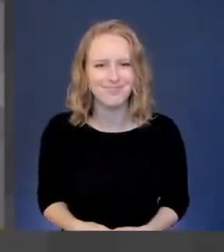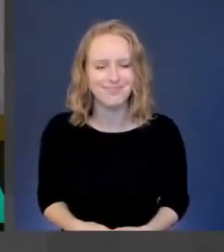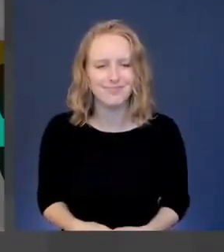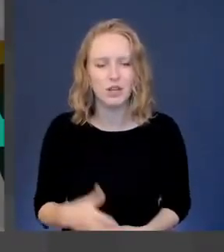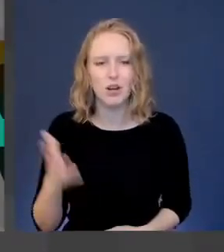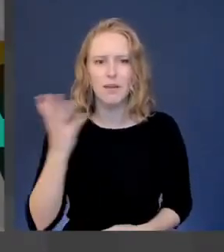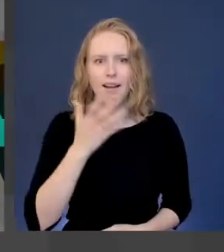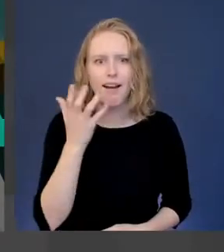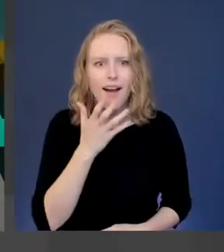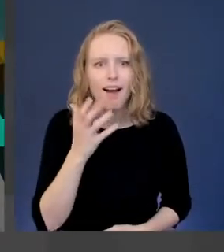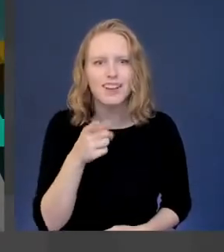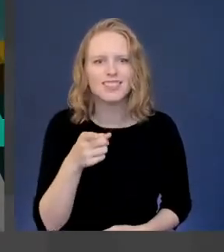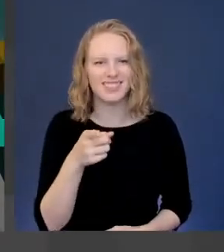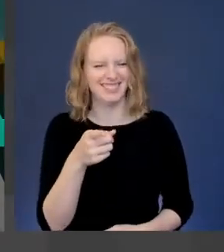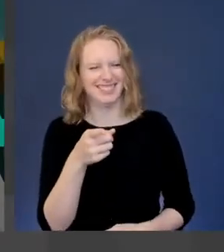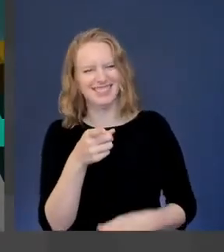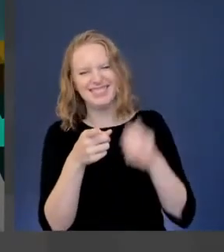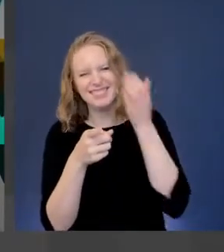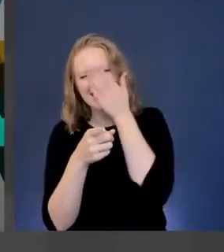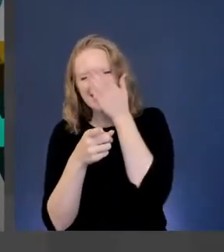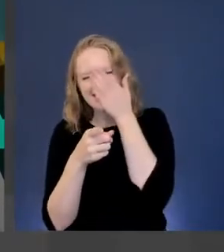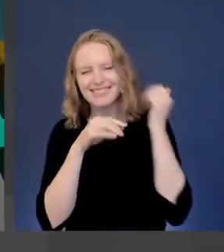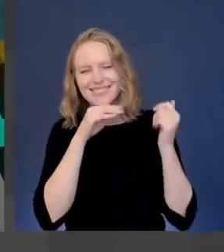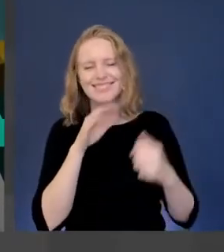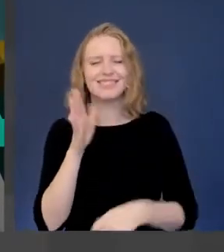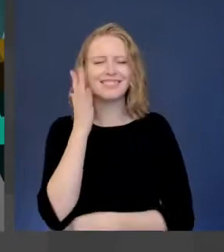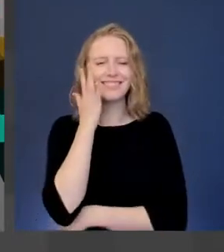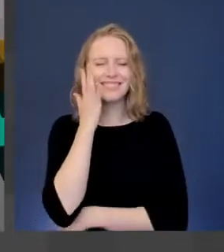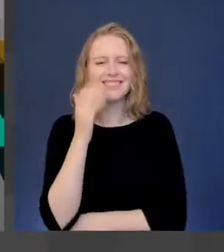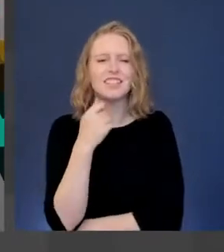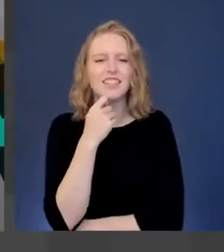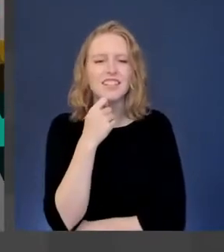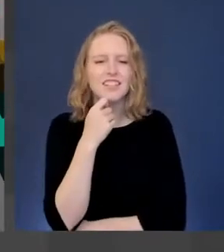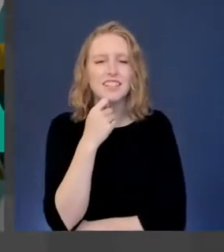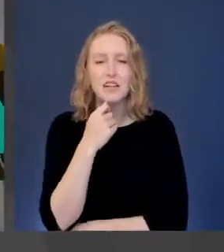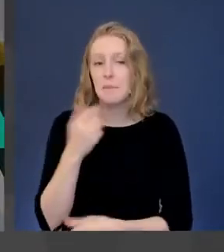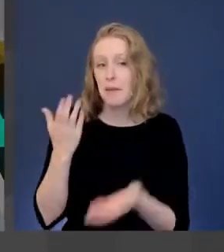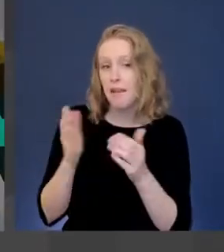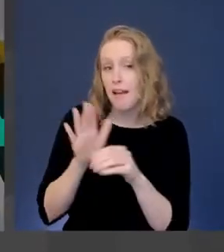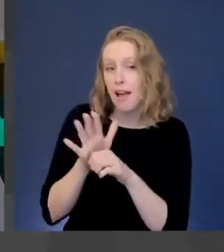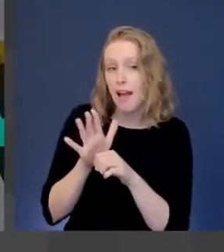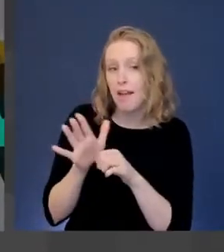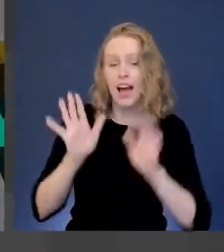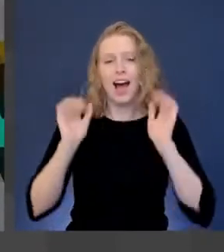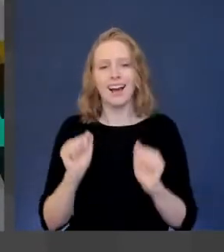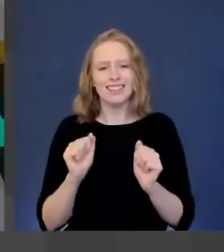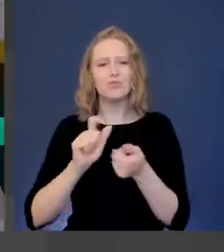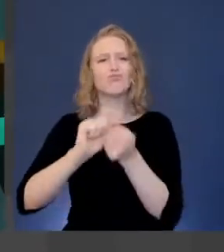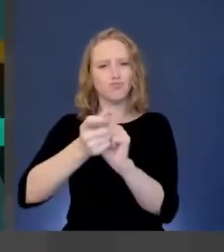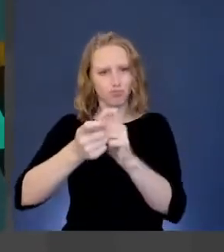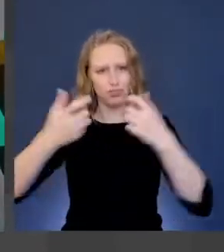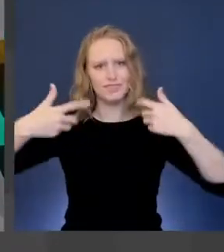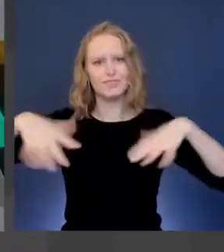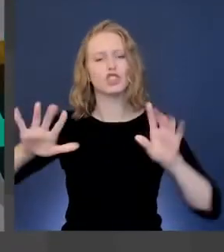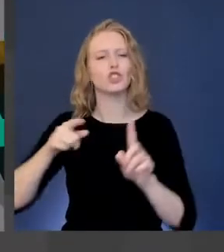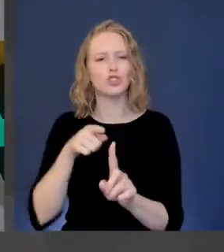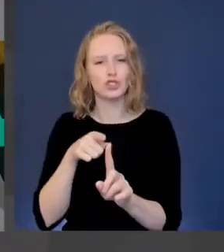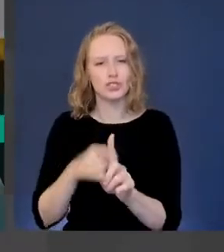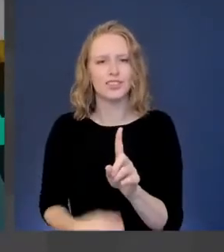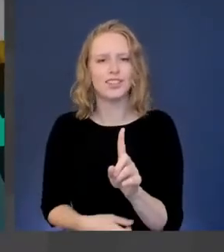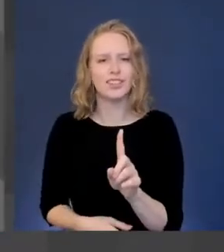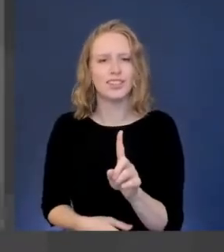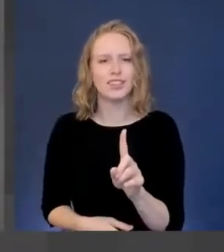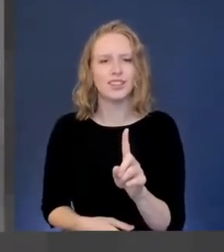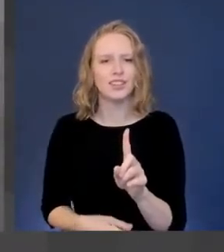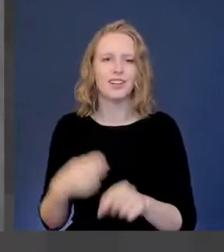look at you. This might be enough. Come on, Hold, morph, please. morph. Hold. Oh, I'm morphed. Oh, you're a